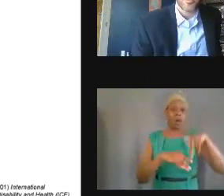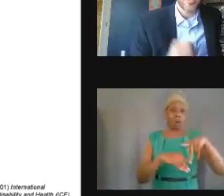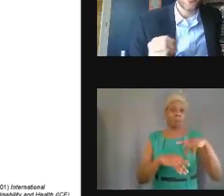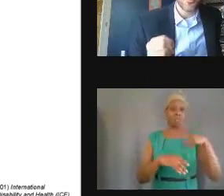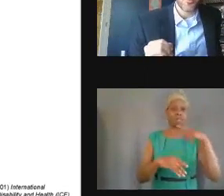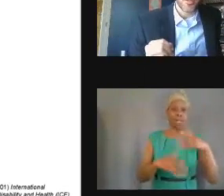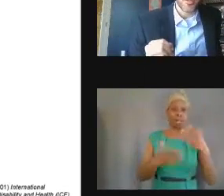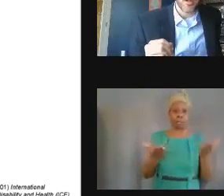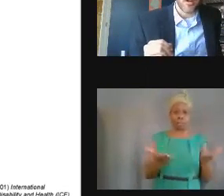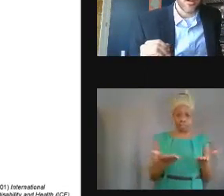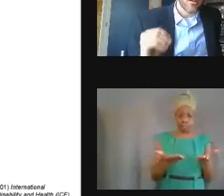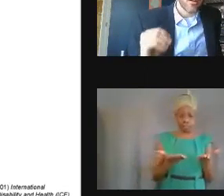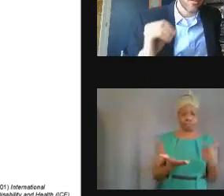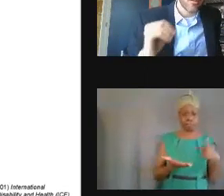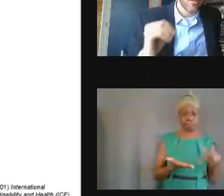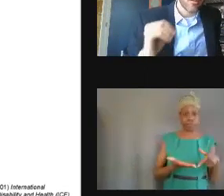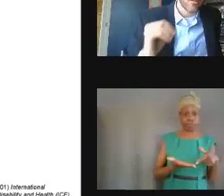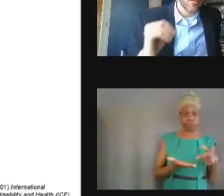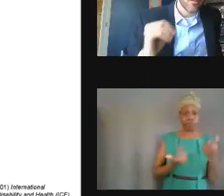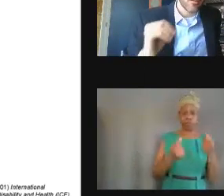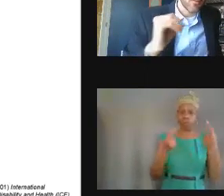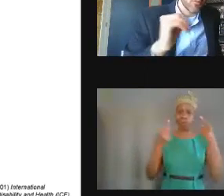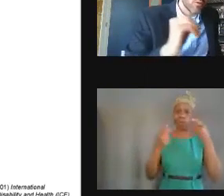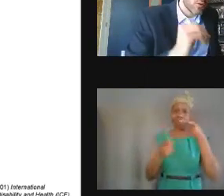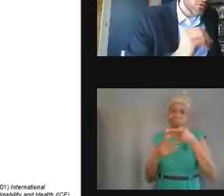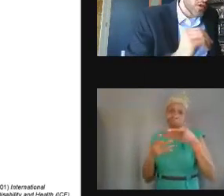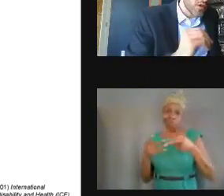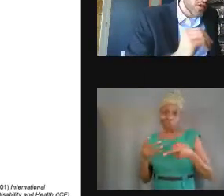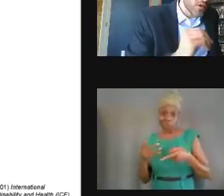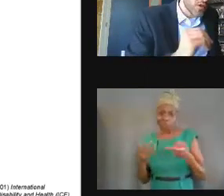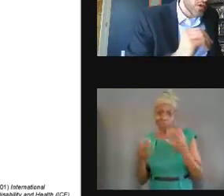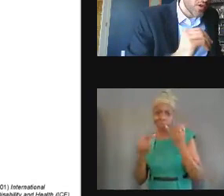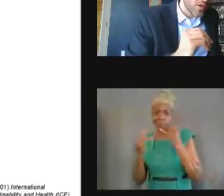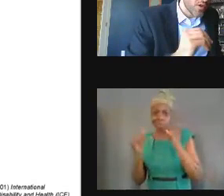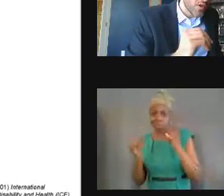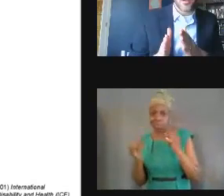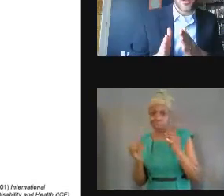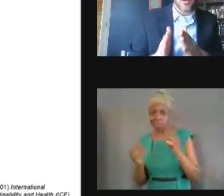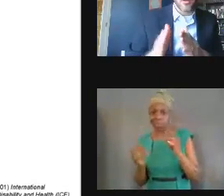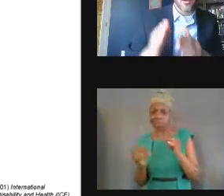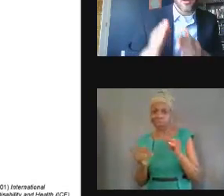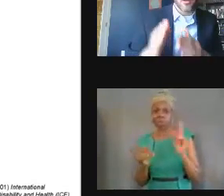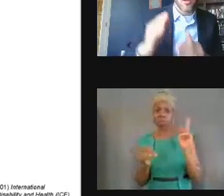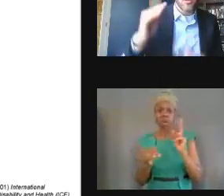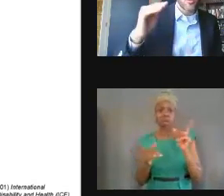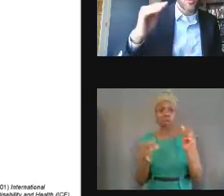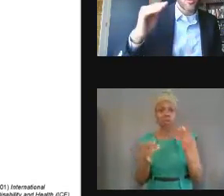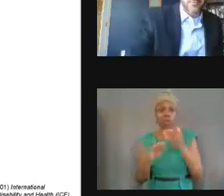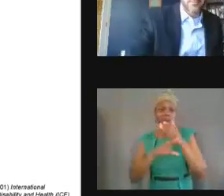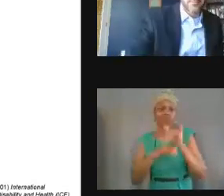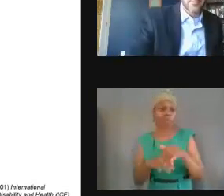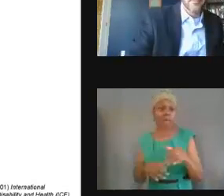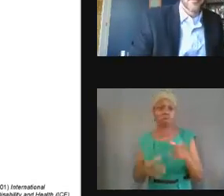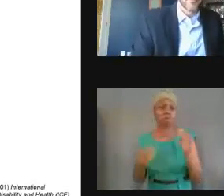we are. We're trying to accomplish these individual tasks. What will we do right after